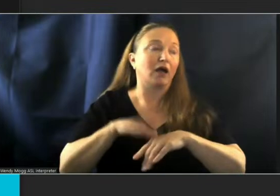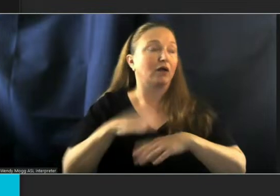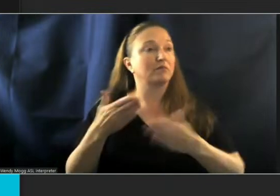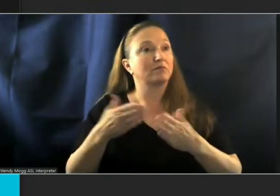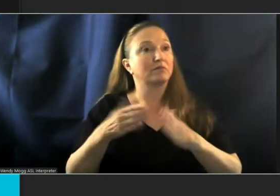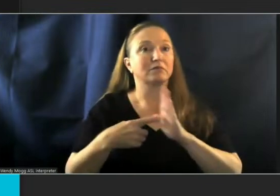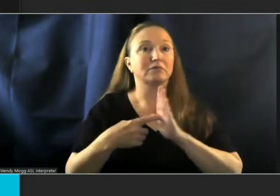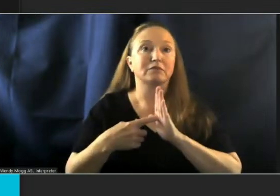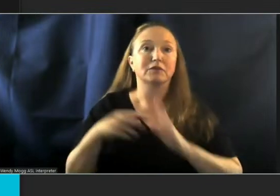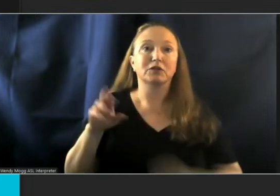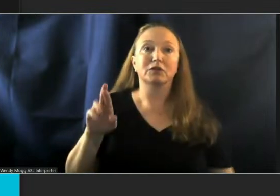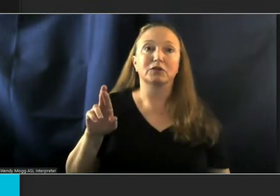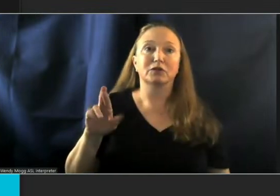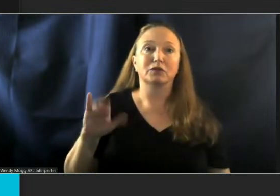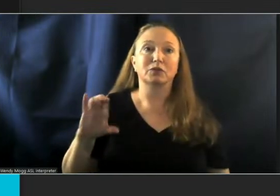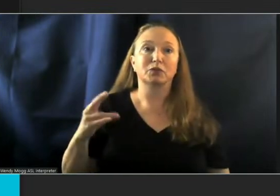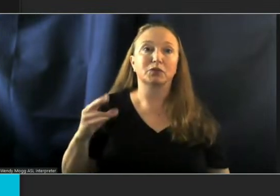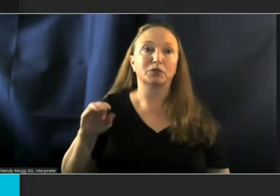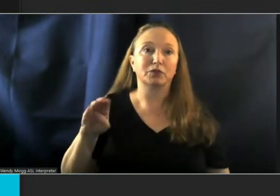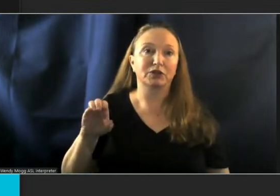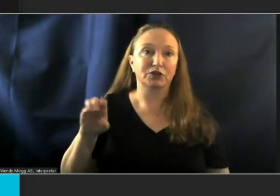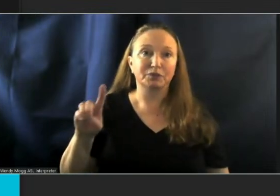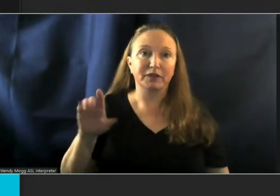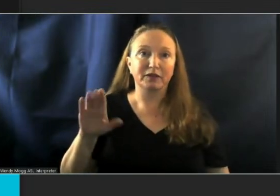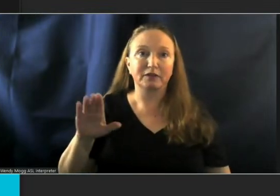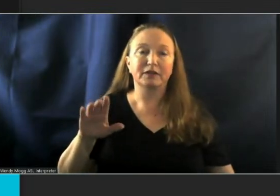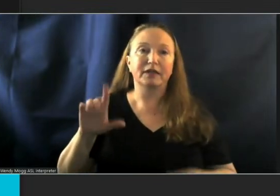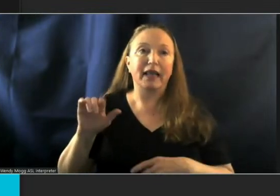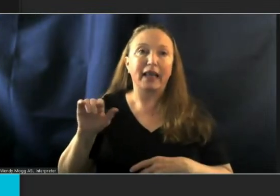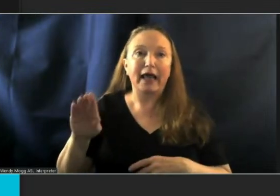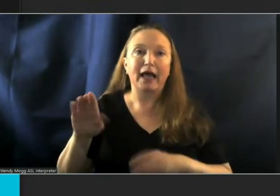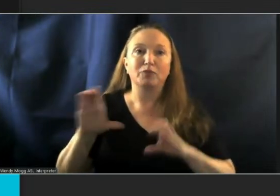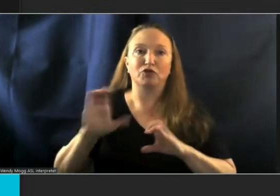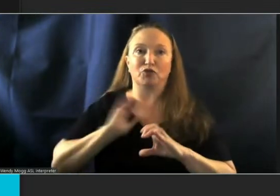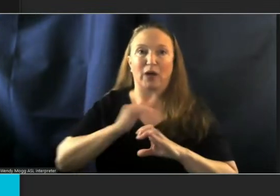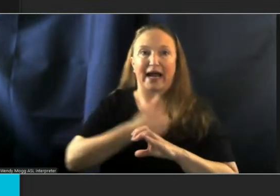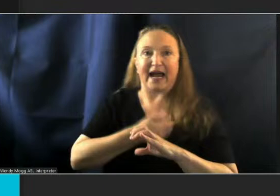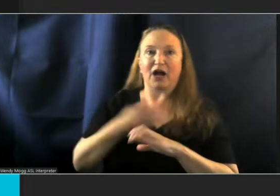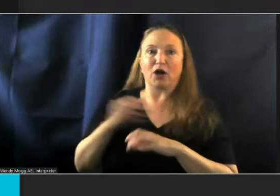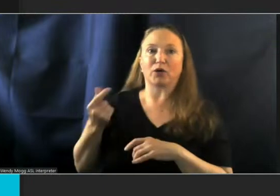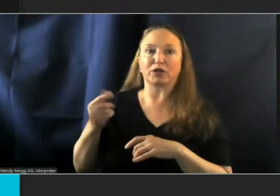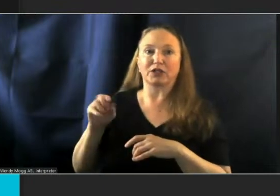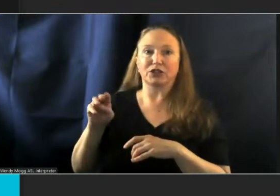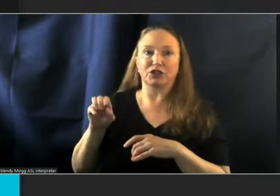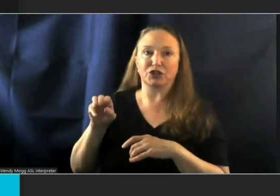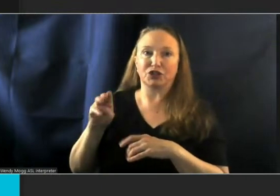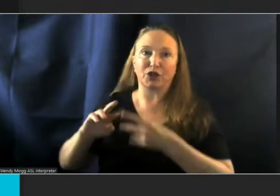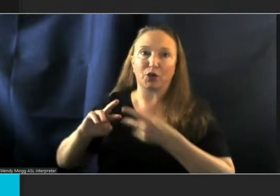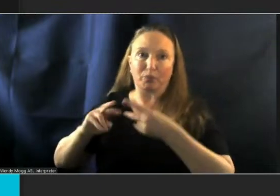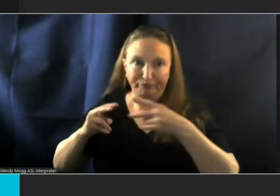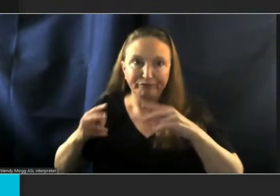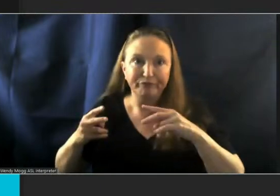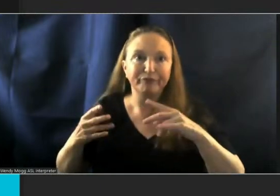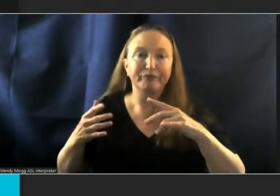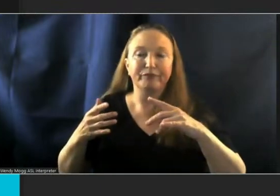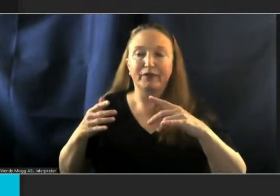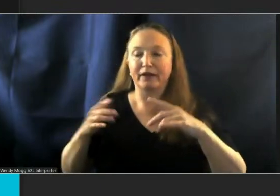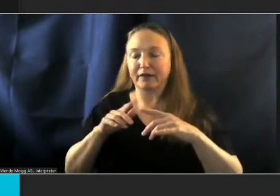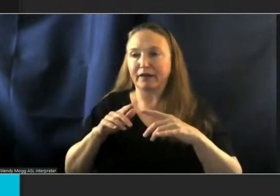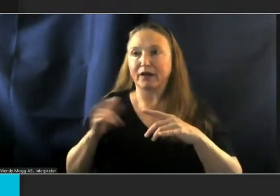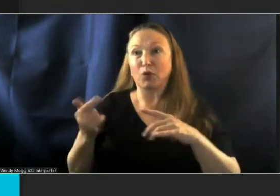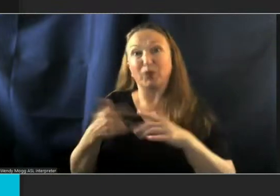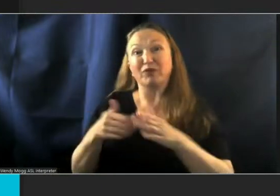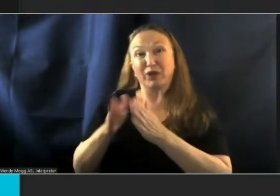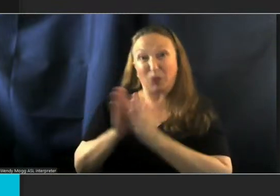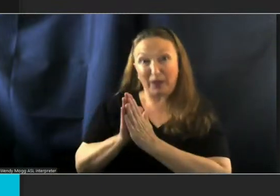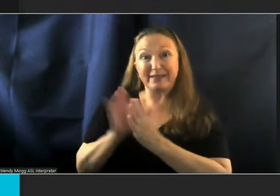the Richmond lab, doing the whole genome sequencing. And we can request that. We've been able to request that in the past, but there's